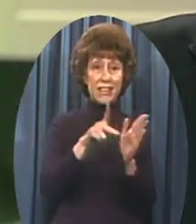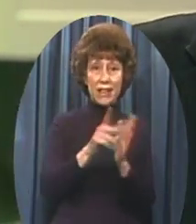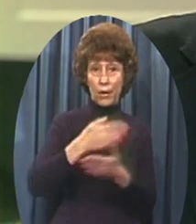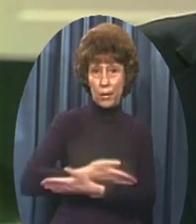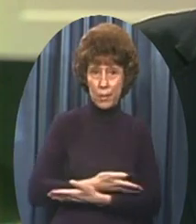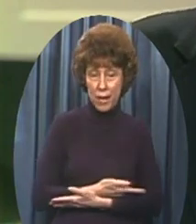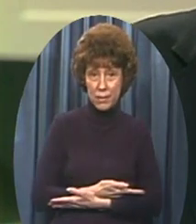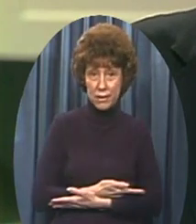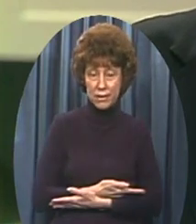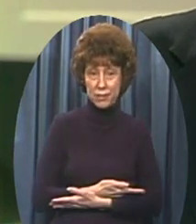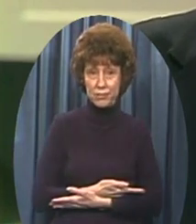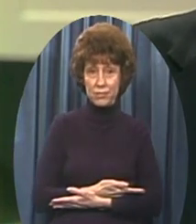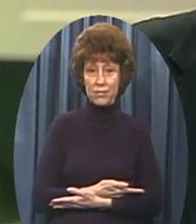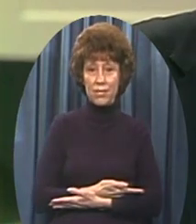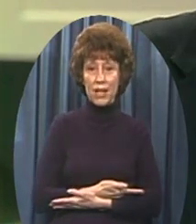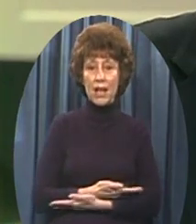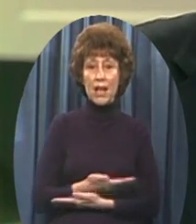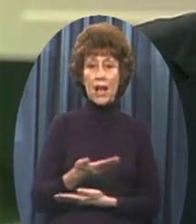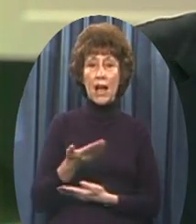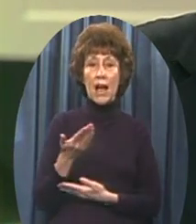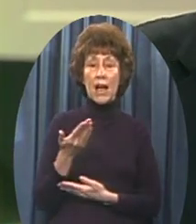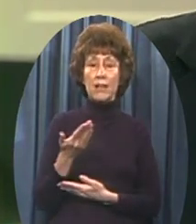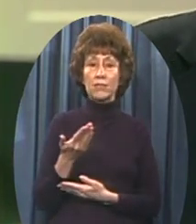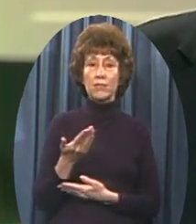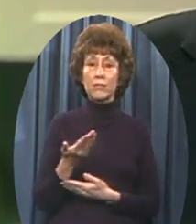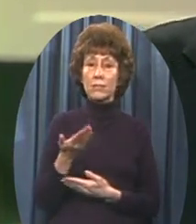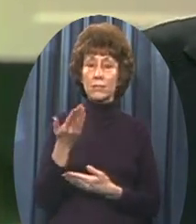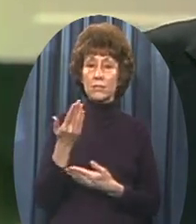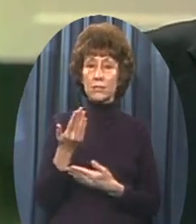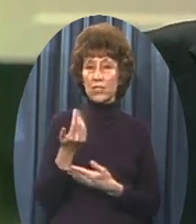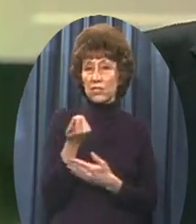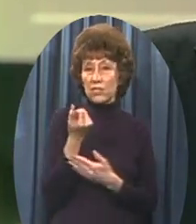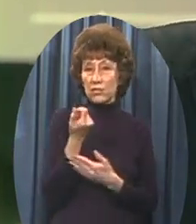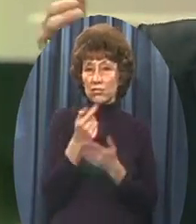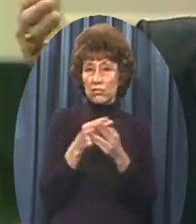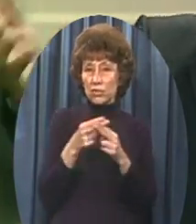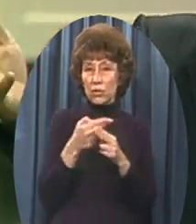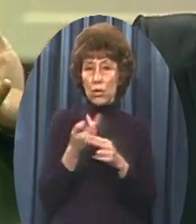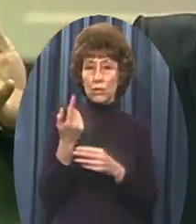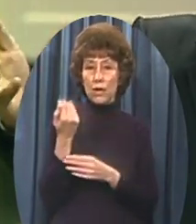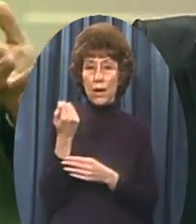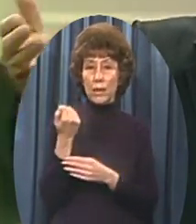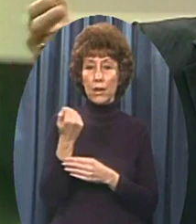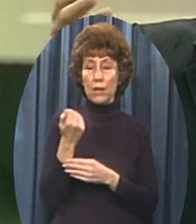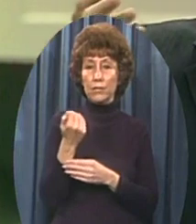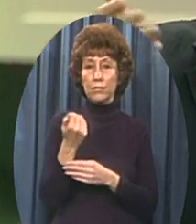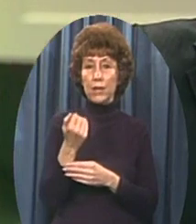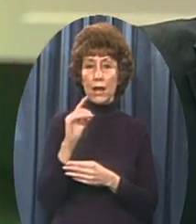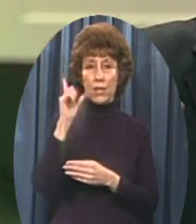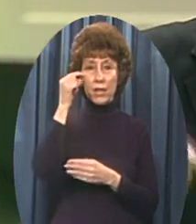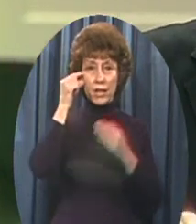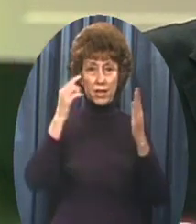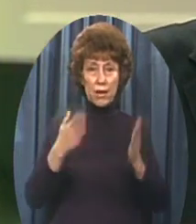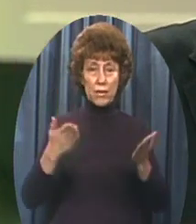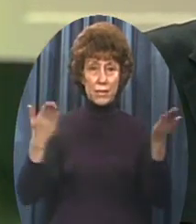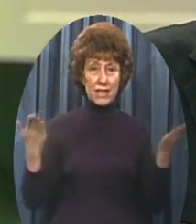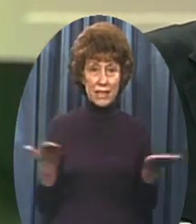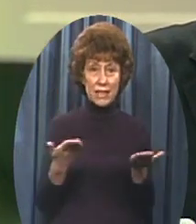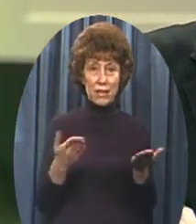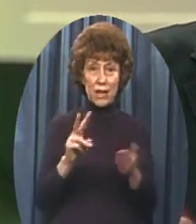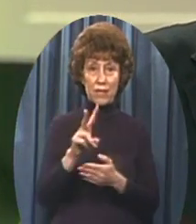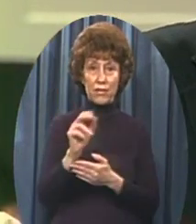your governor vetoed use of tax monies for abortions in this